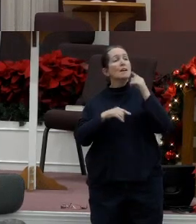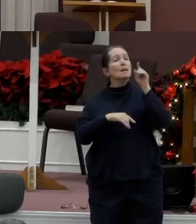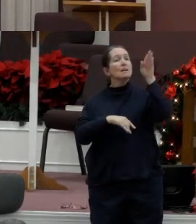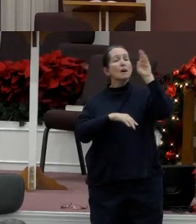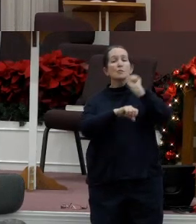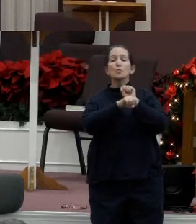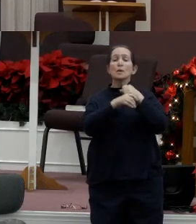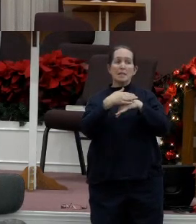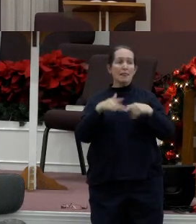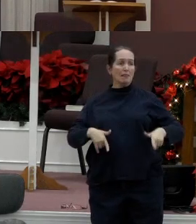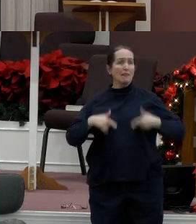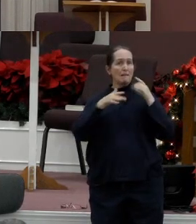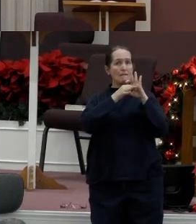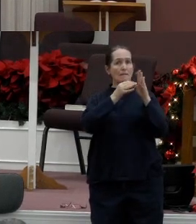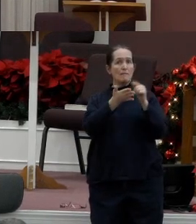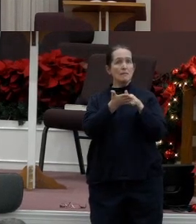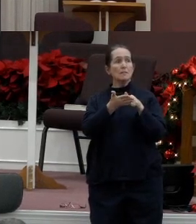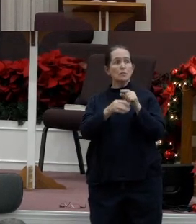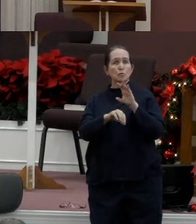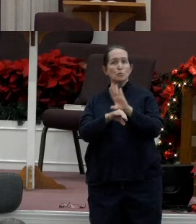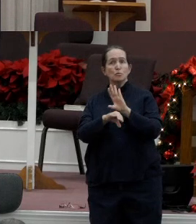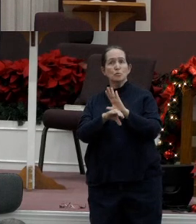this church.